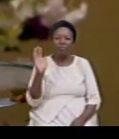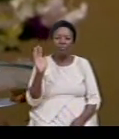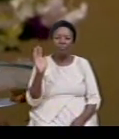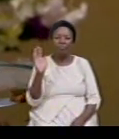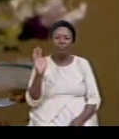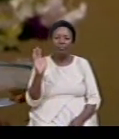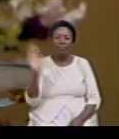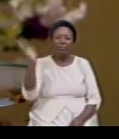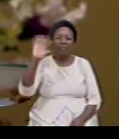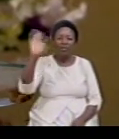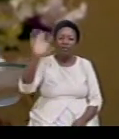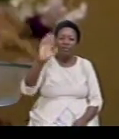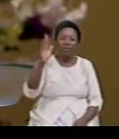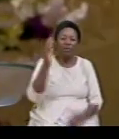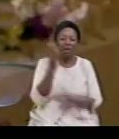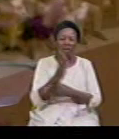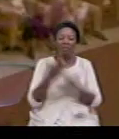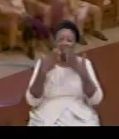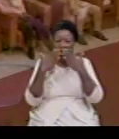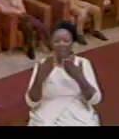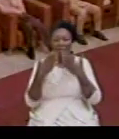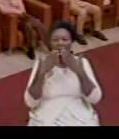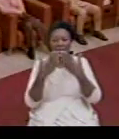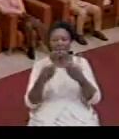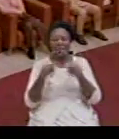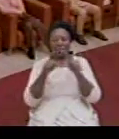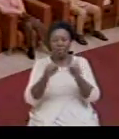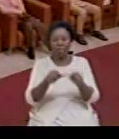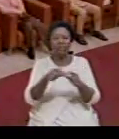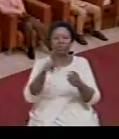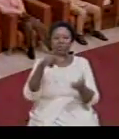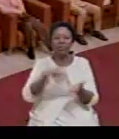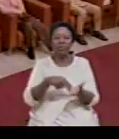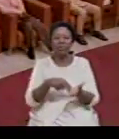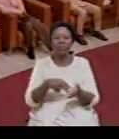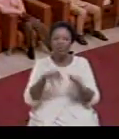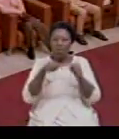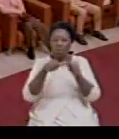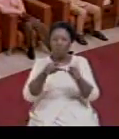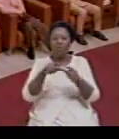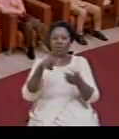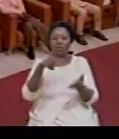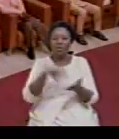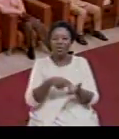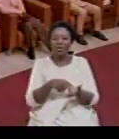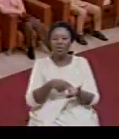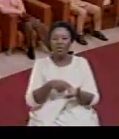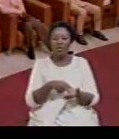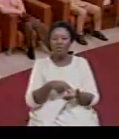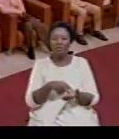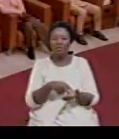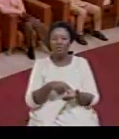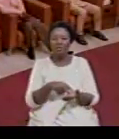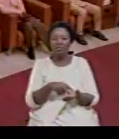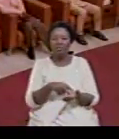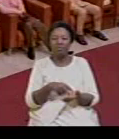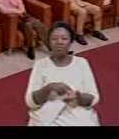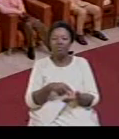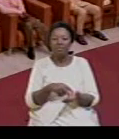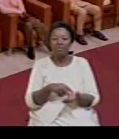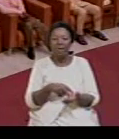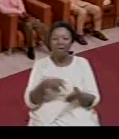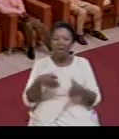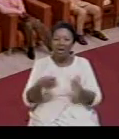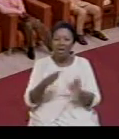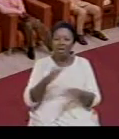can you wave your hand, please? Thank you. Keep standing, please. Keep standing. Ushers, please quickly get to them